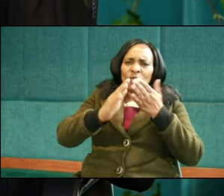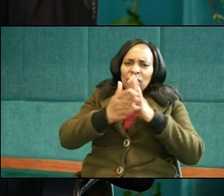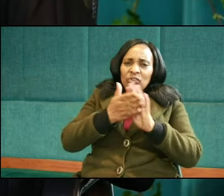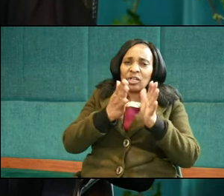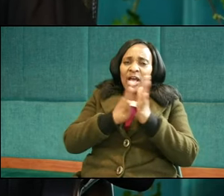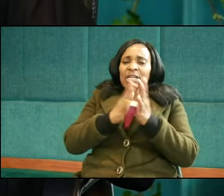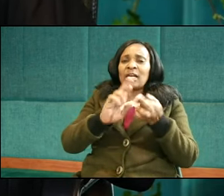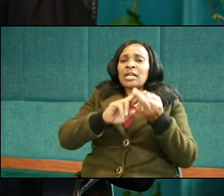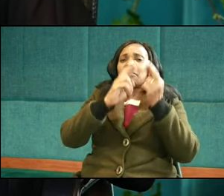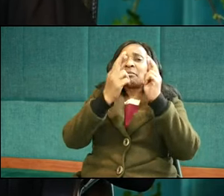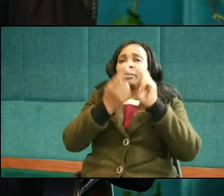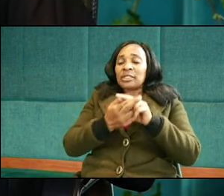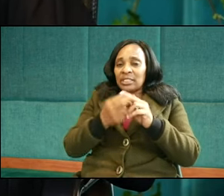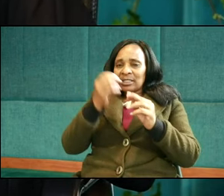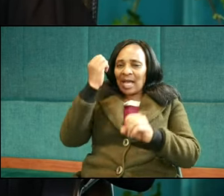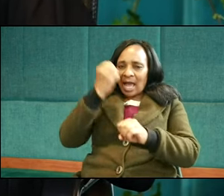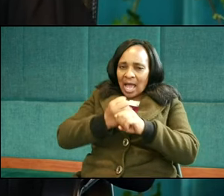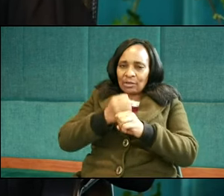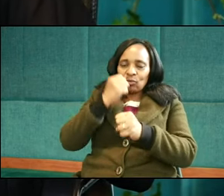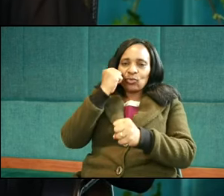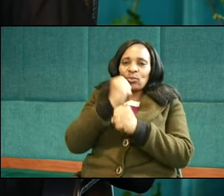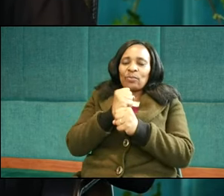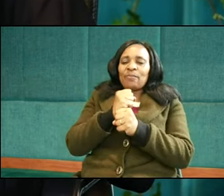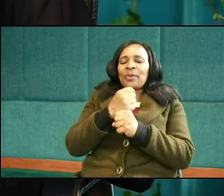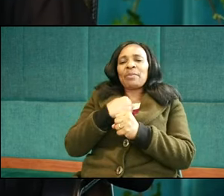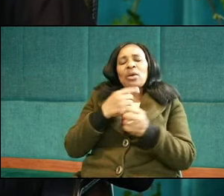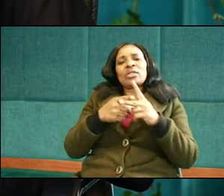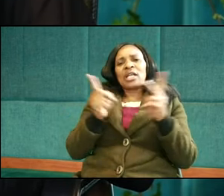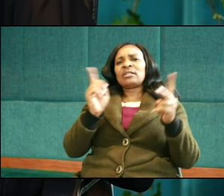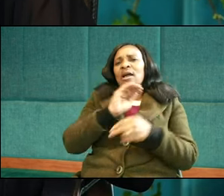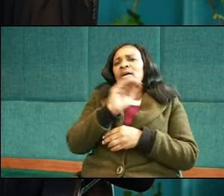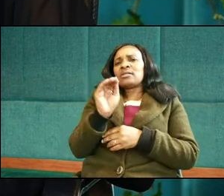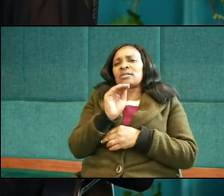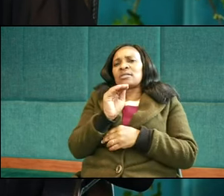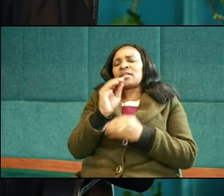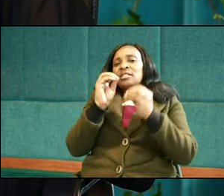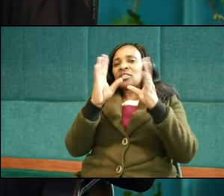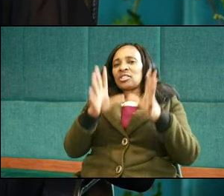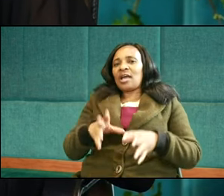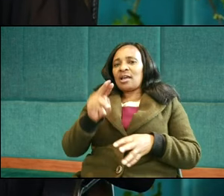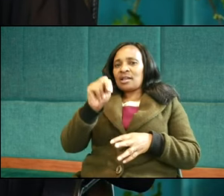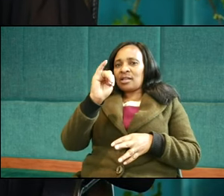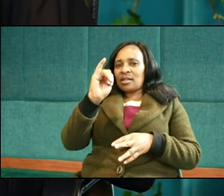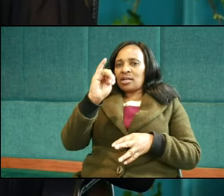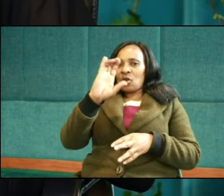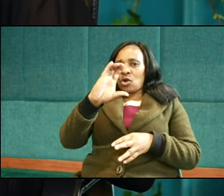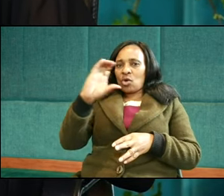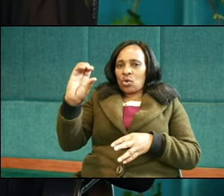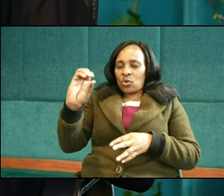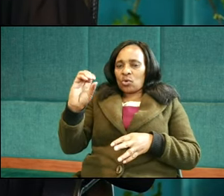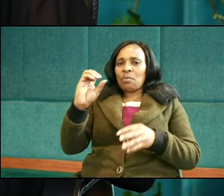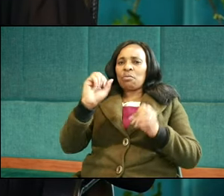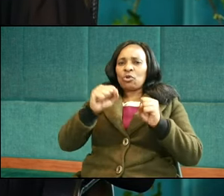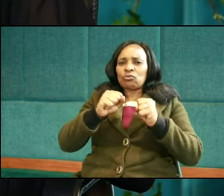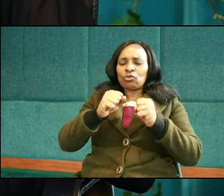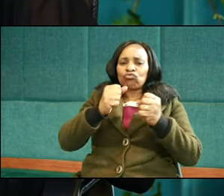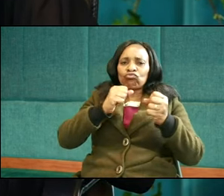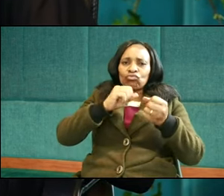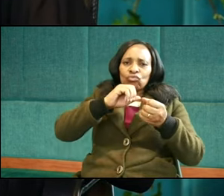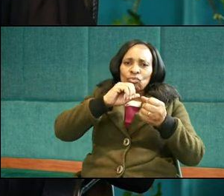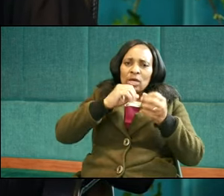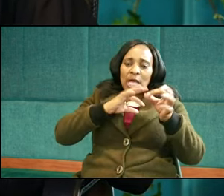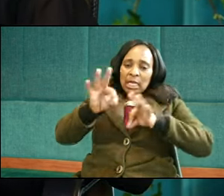repentance difficult to do? I will begin by asking Teacher Nico to define the terms